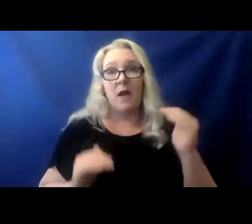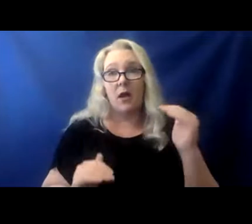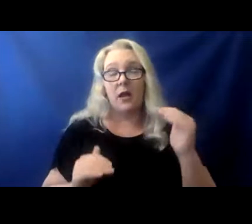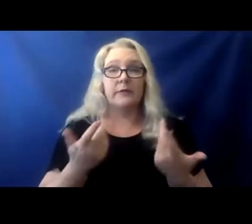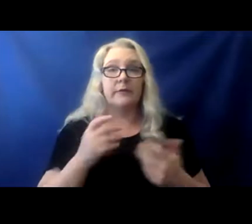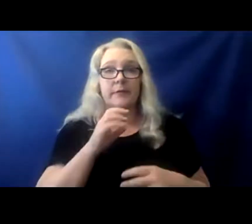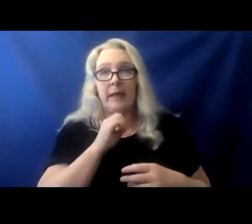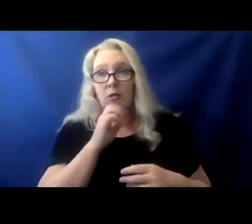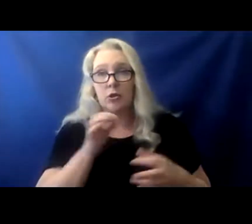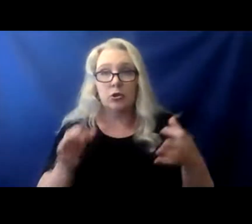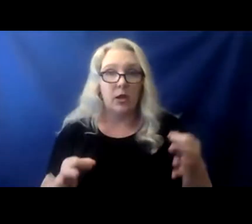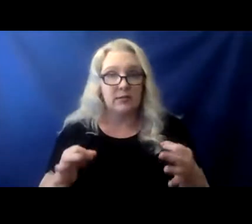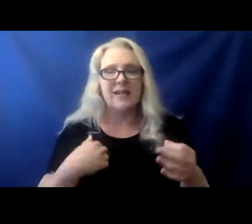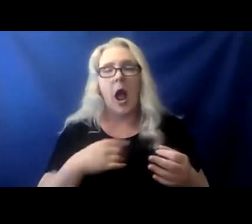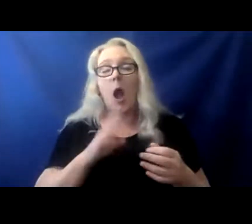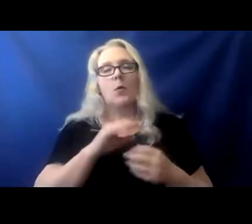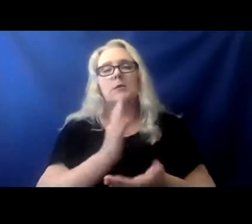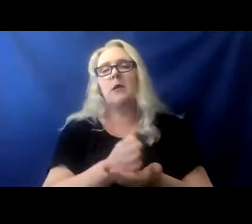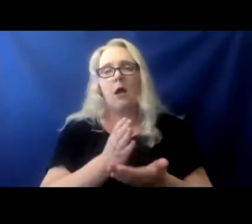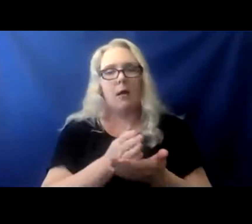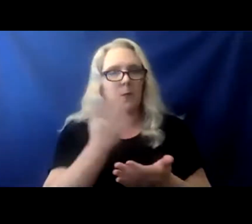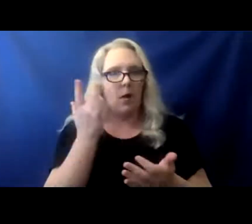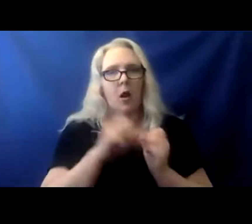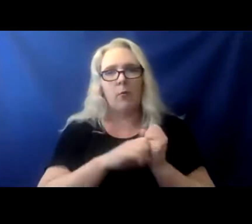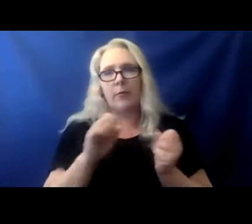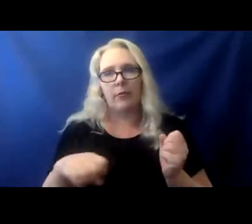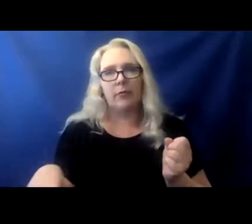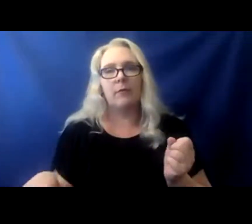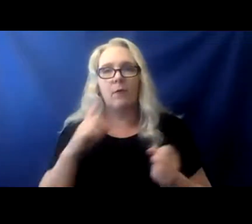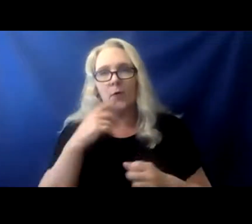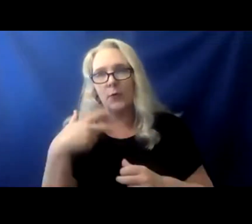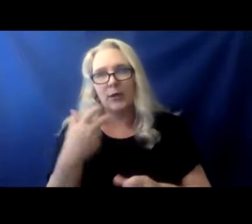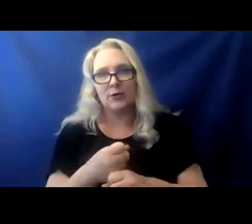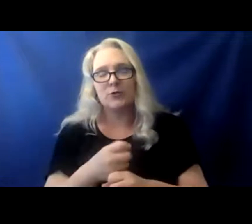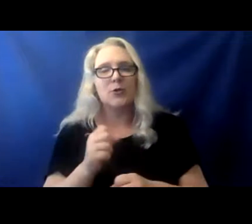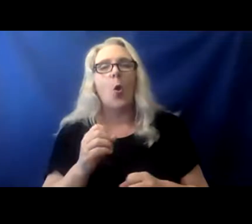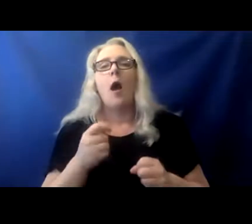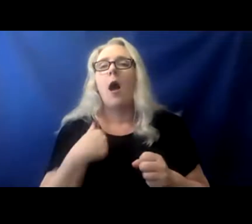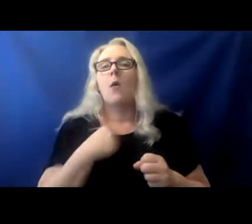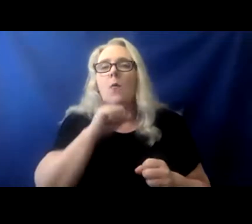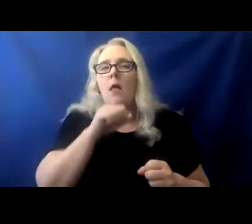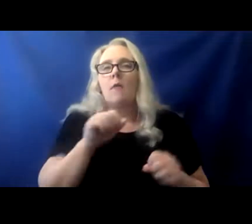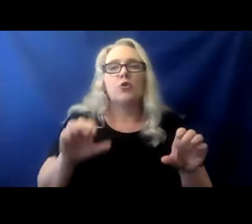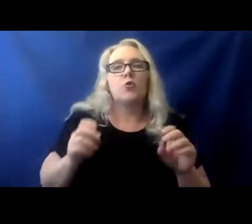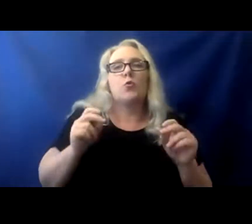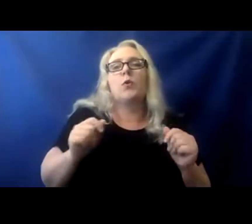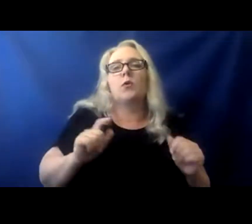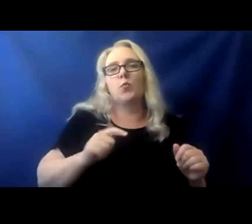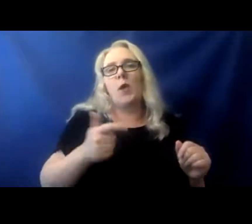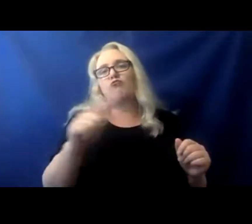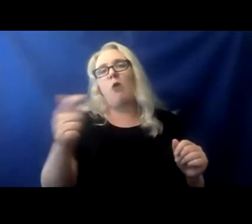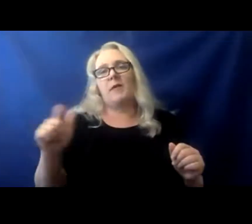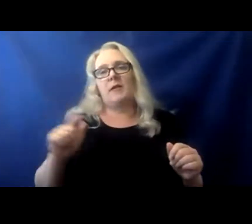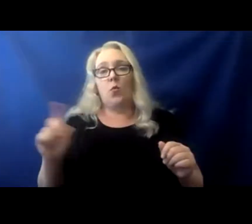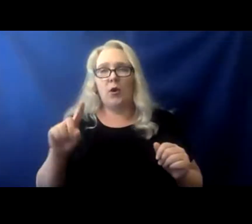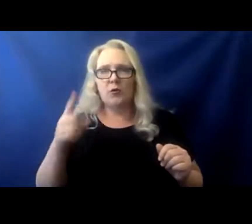stop there because I could spend 3 hours talking about all the budget investments, but love to do a quick round robin of where you see kind of big opportunities